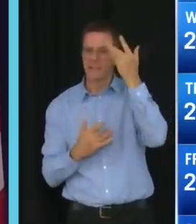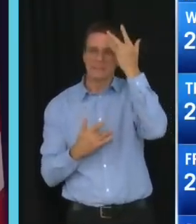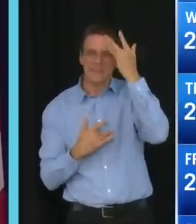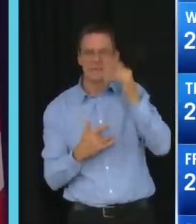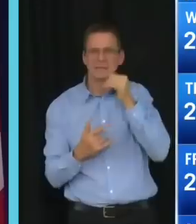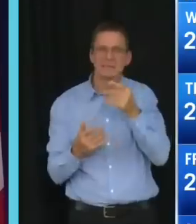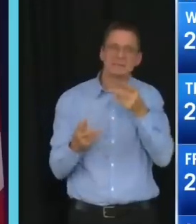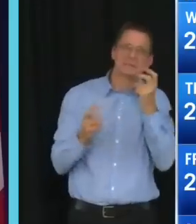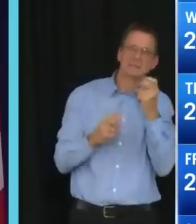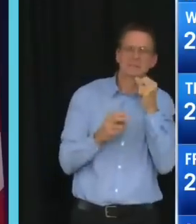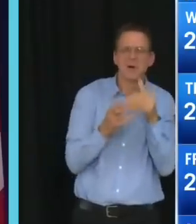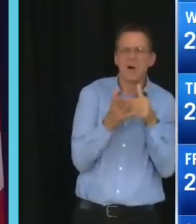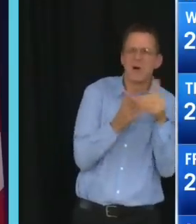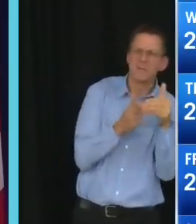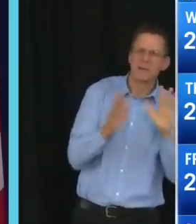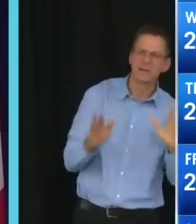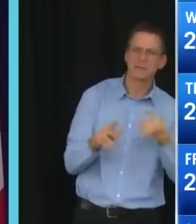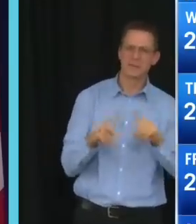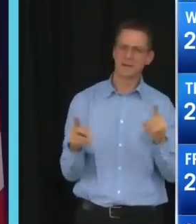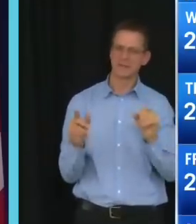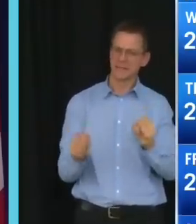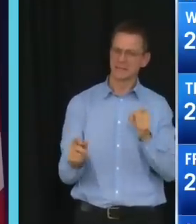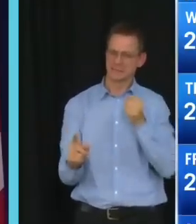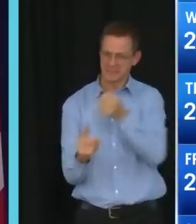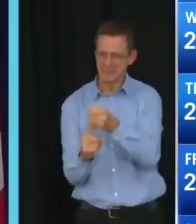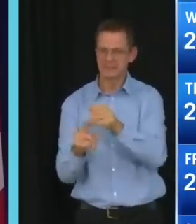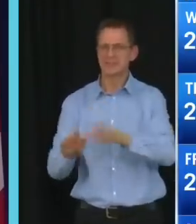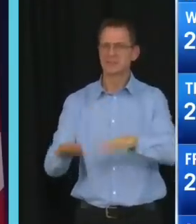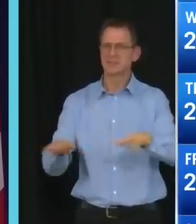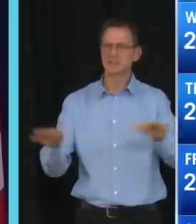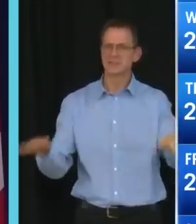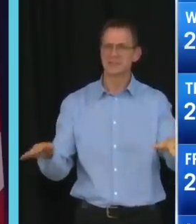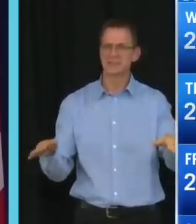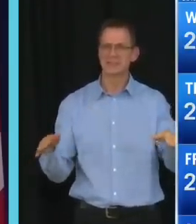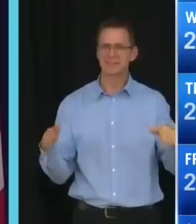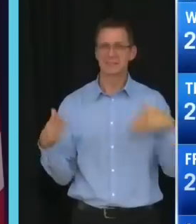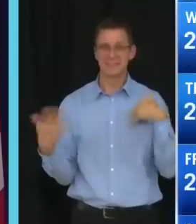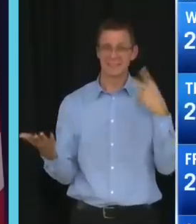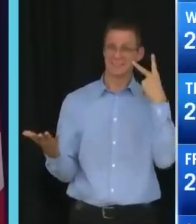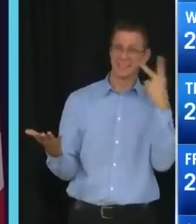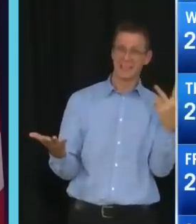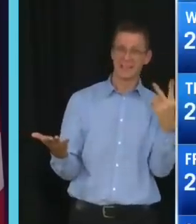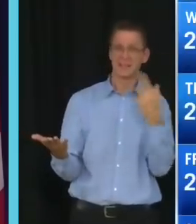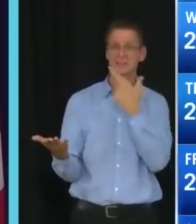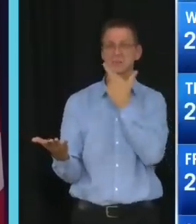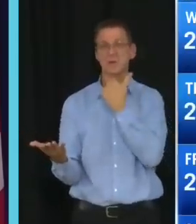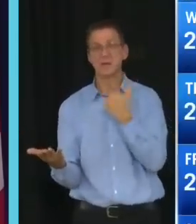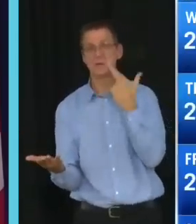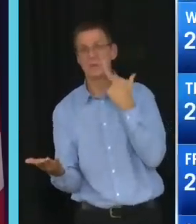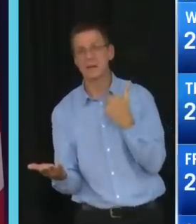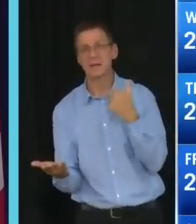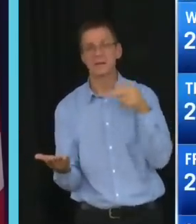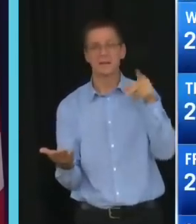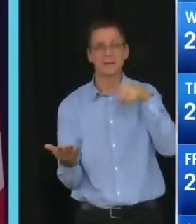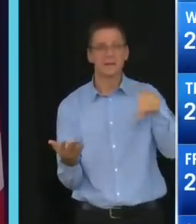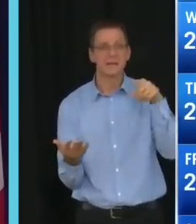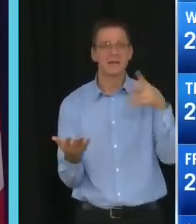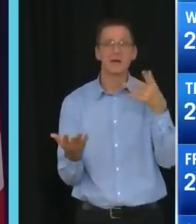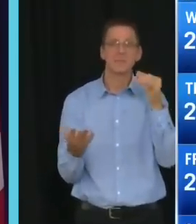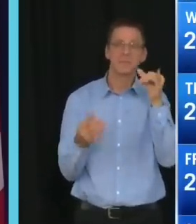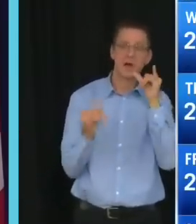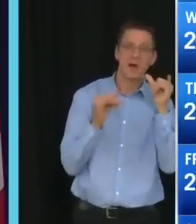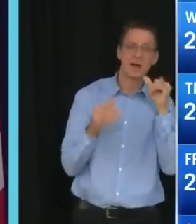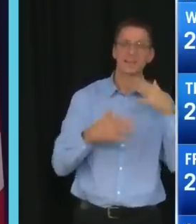business closures by allowing hospitality and other businesses to participate in the new proof of vaccination program as an